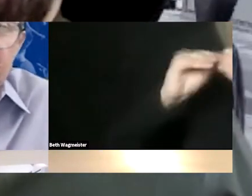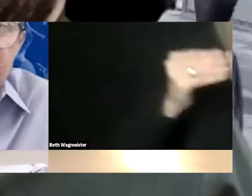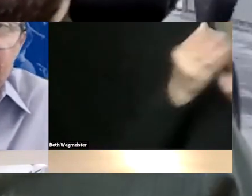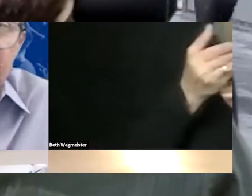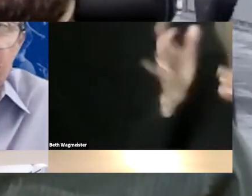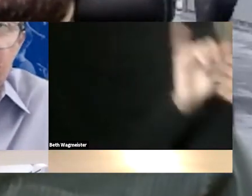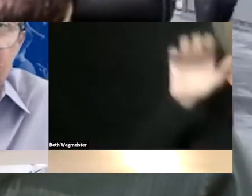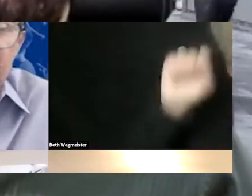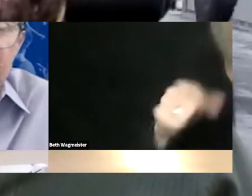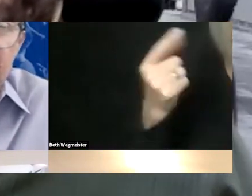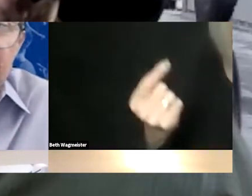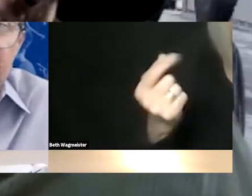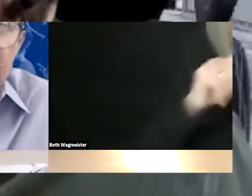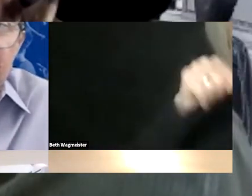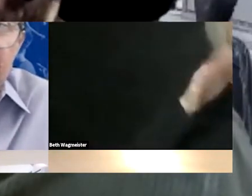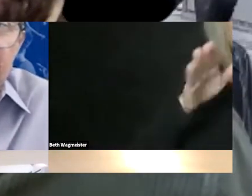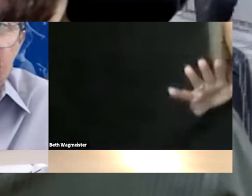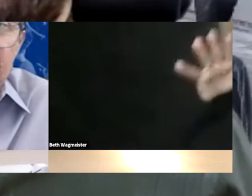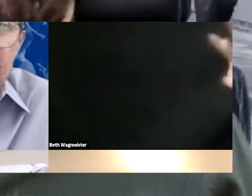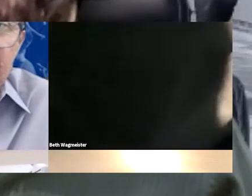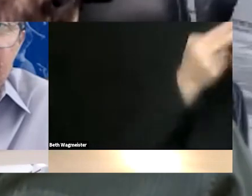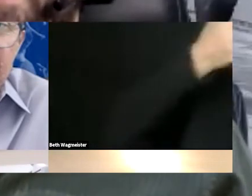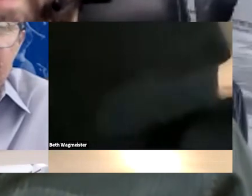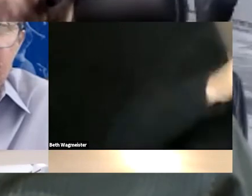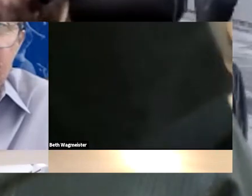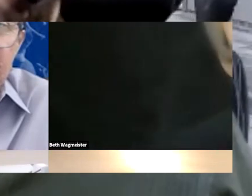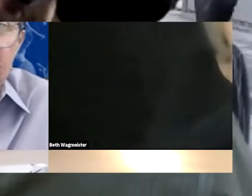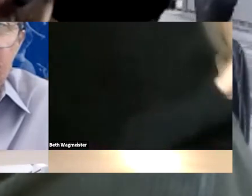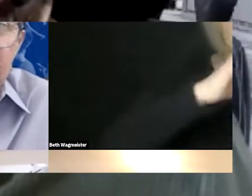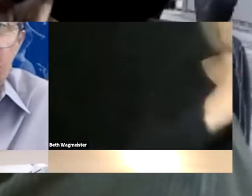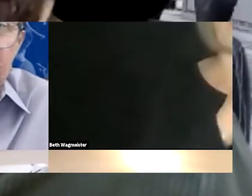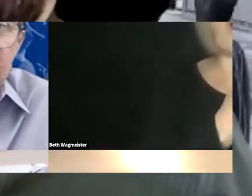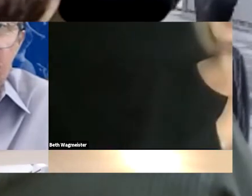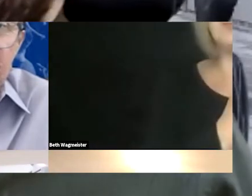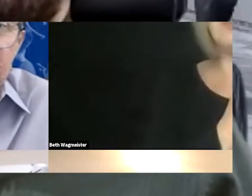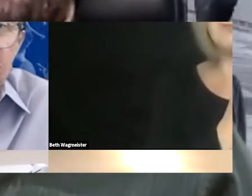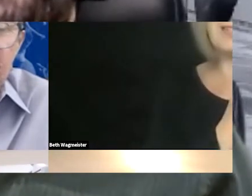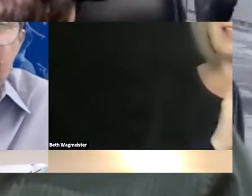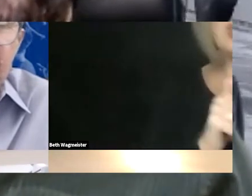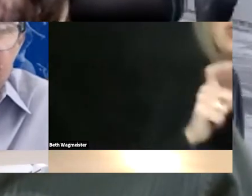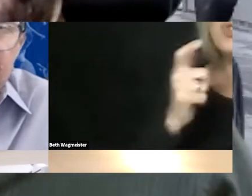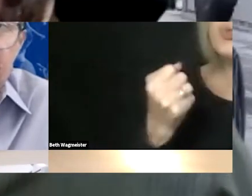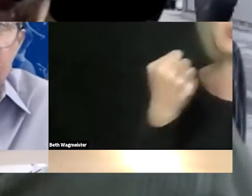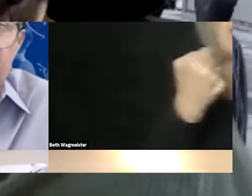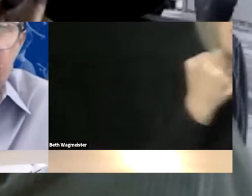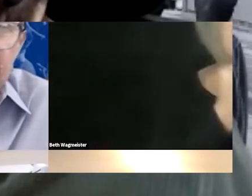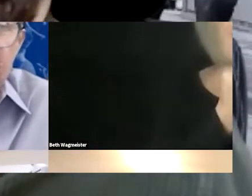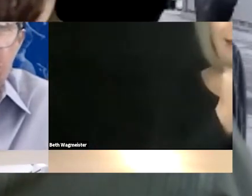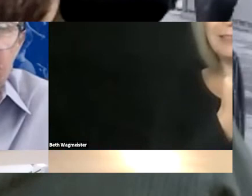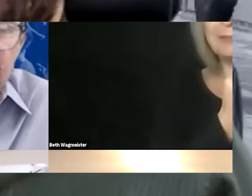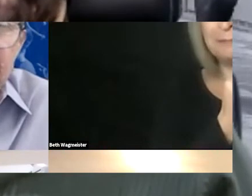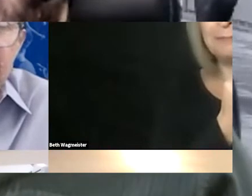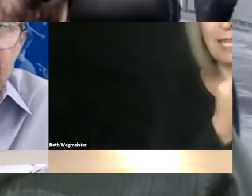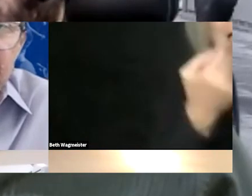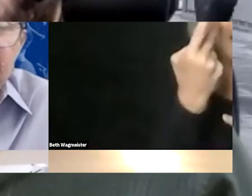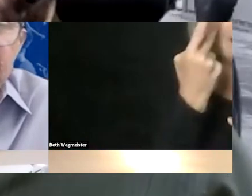able to do once they can fully participate in the digital world. And so that's like a huge impact that I could see